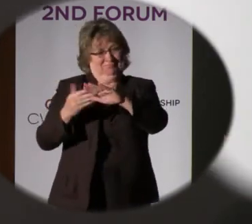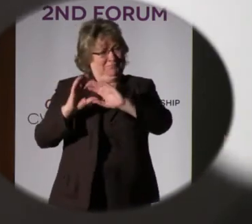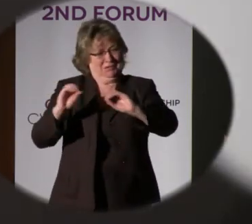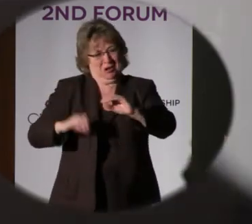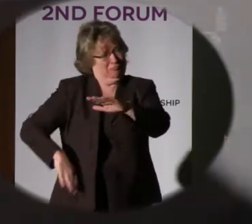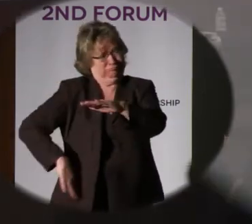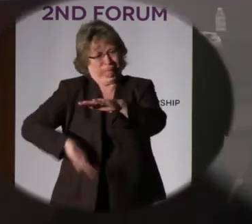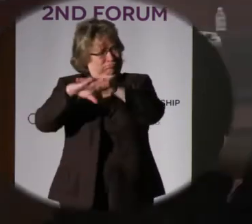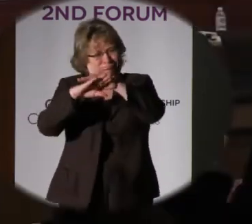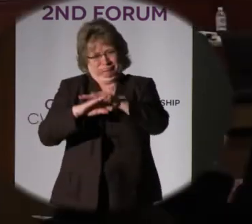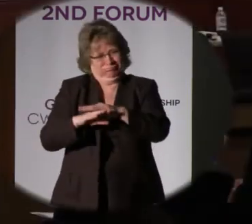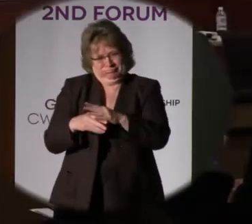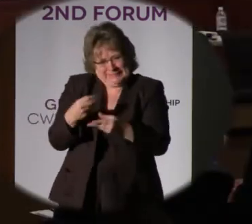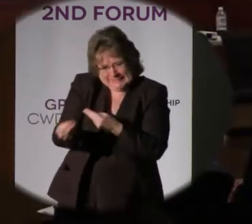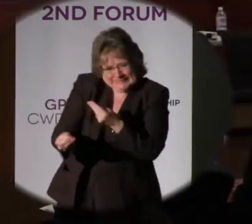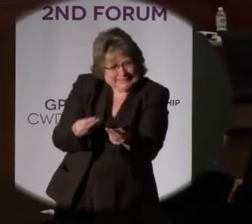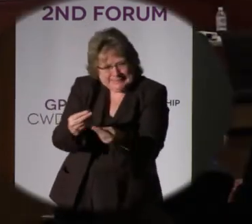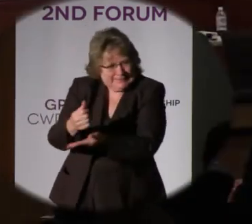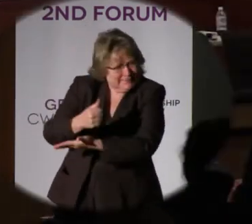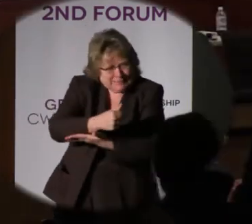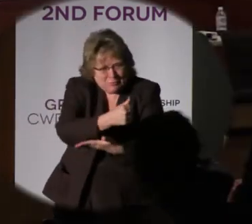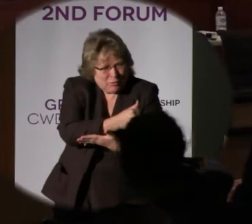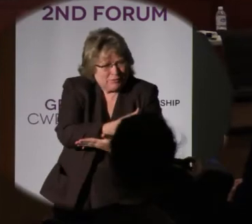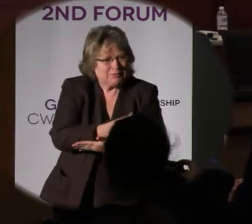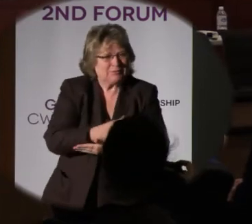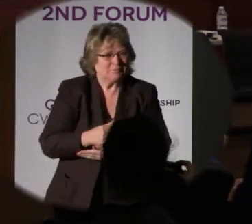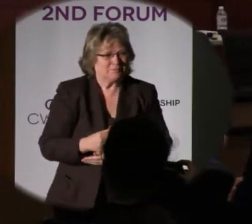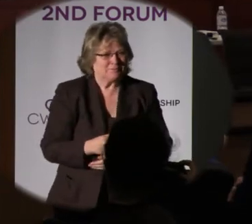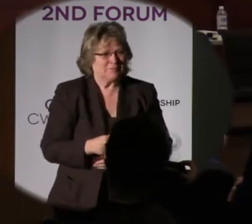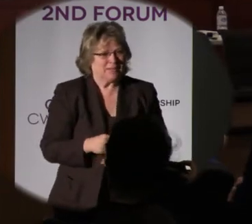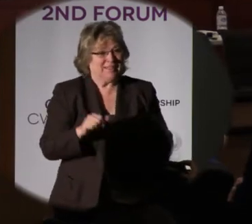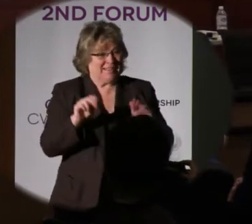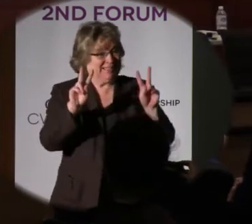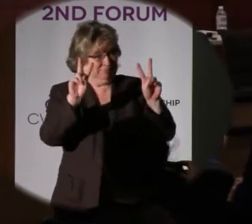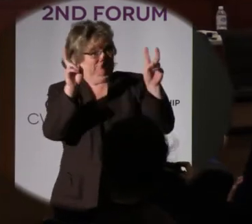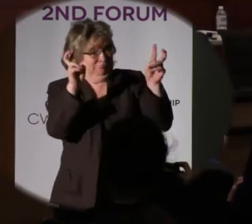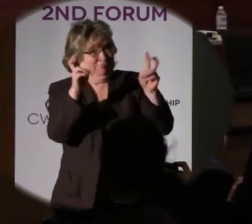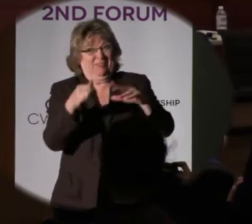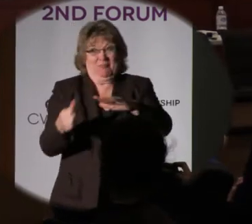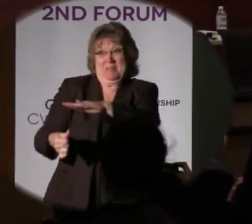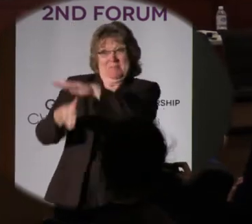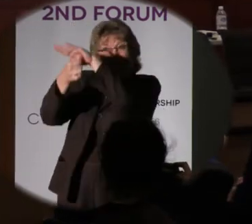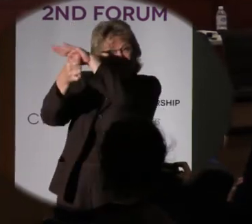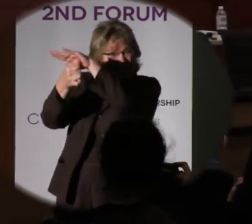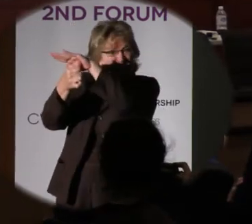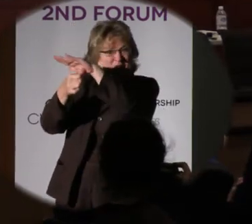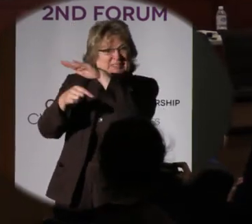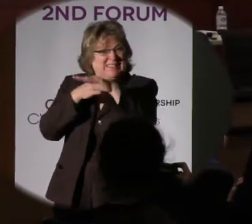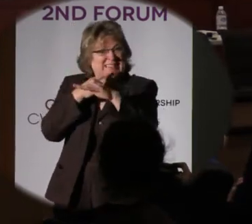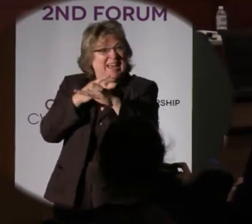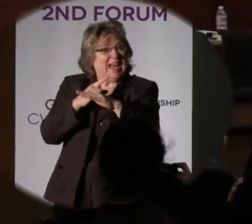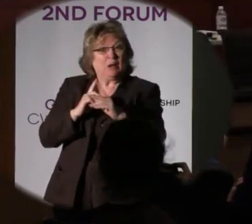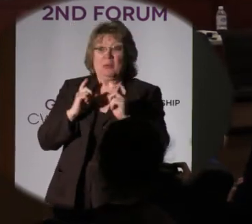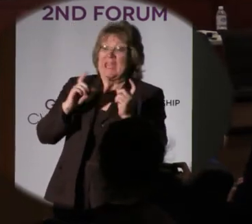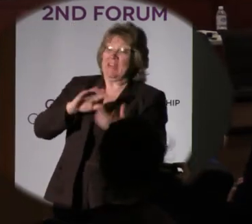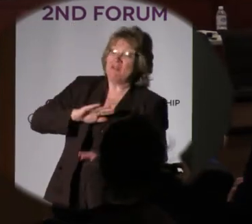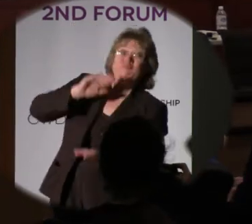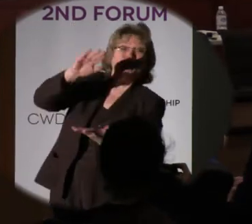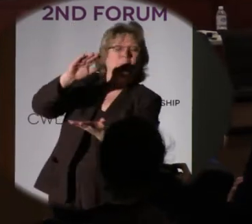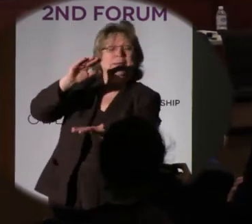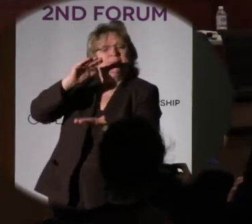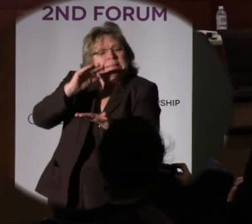attending one of our workshops. This time he had the wrong audience because all the guys in the